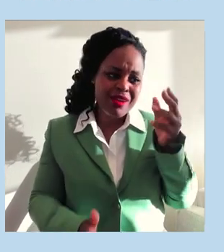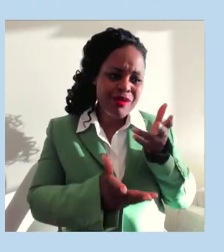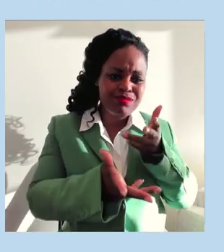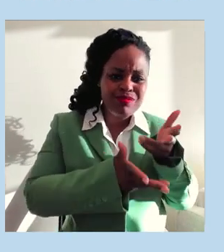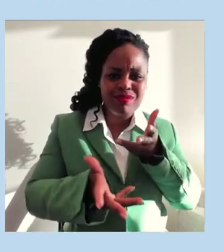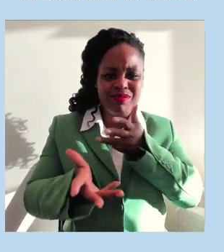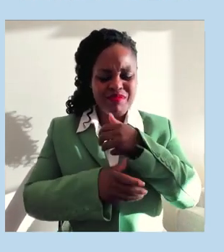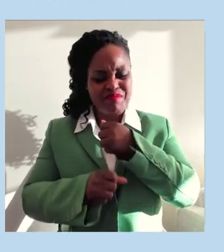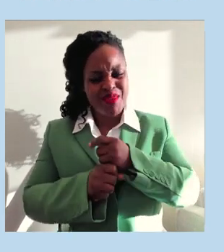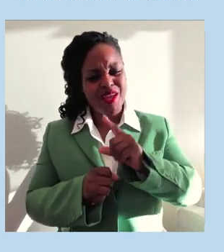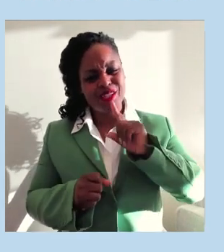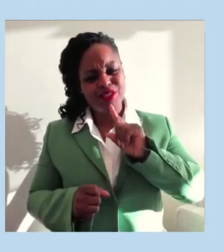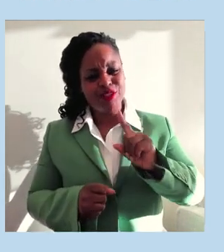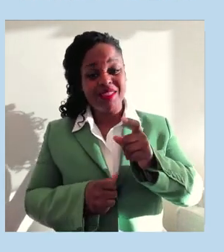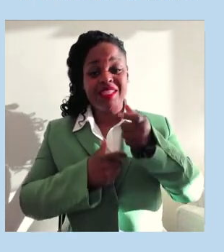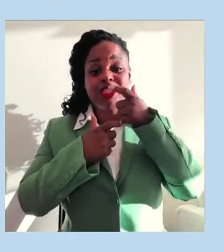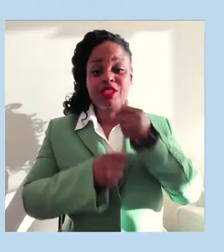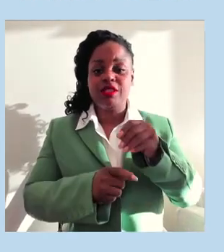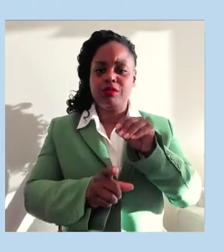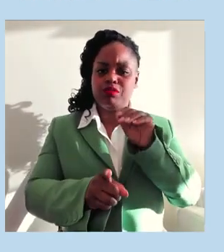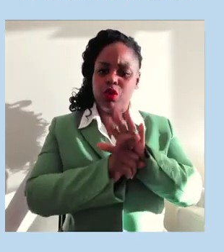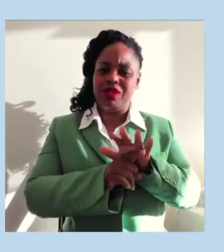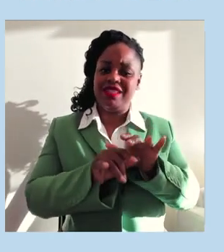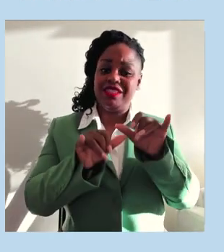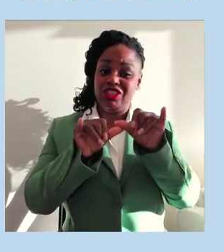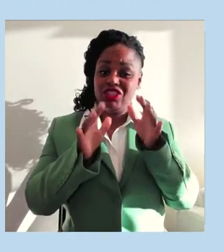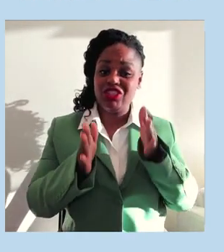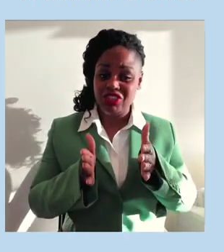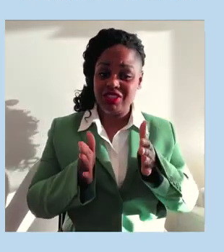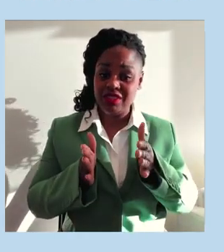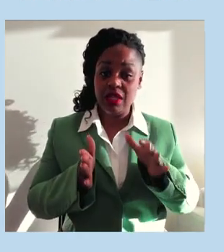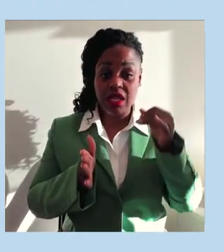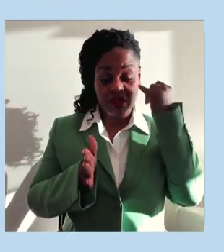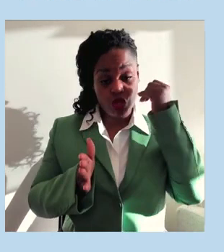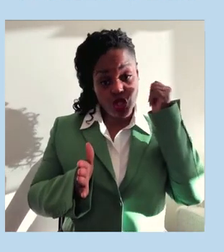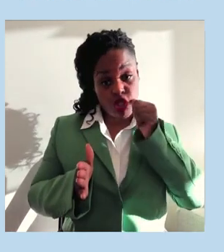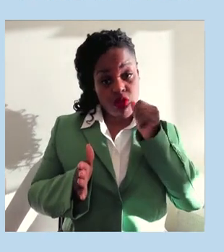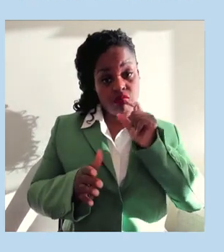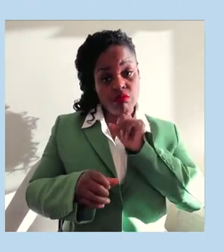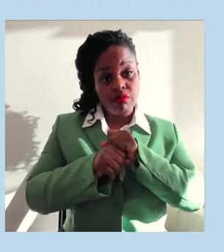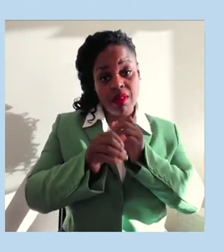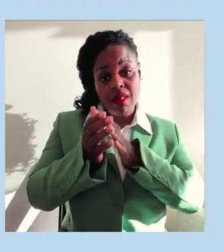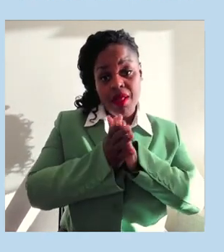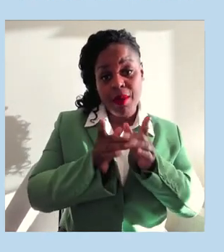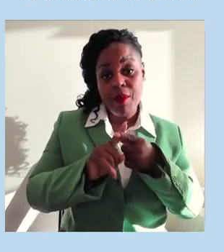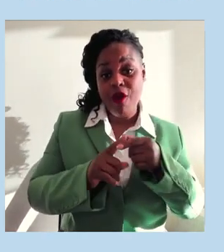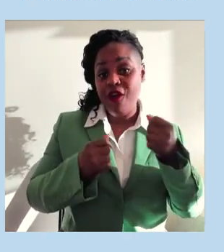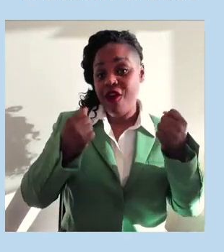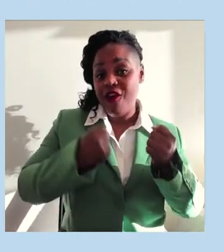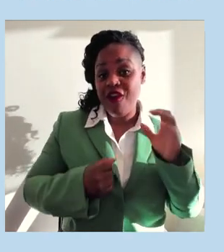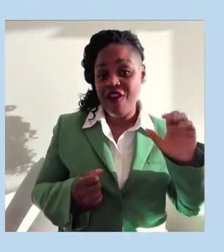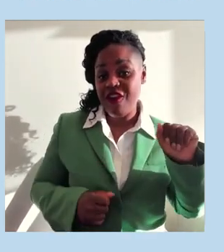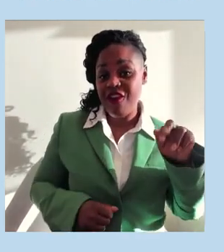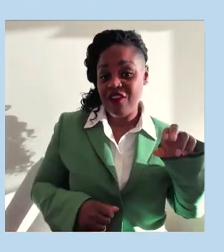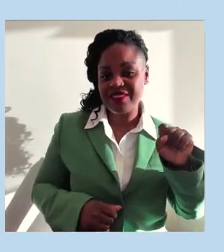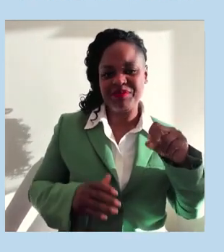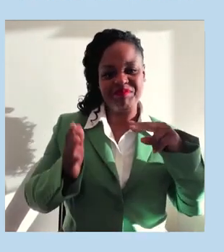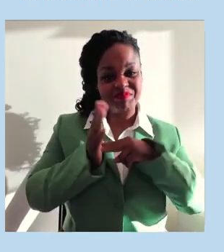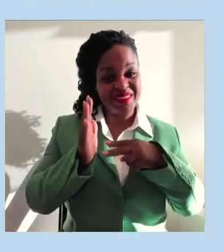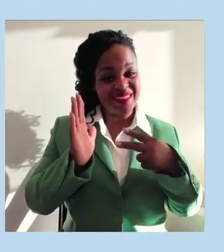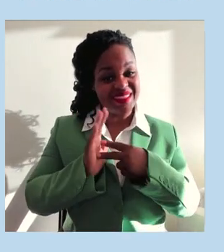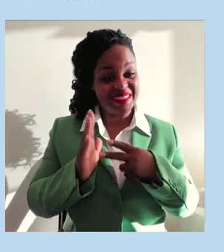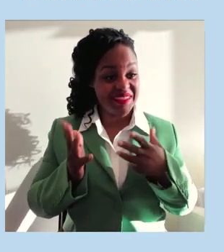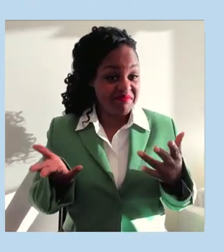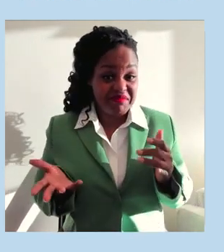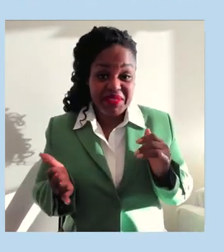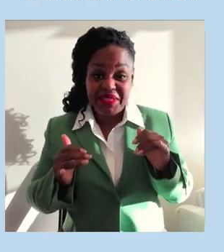girl that's passionate about cars and automotive engineering. Therefore, exposure is important in breaking stereotypes, as well as